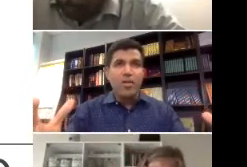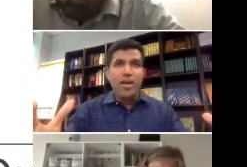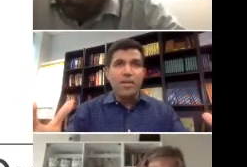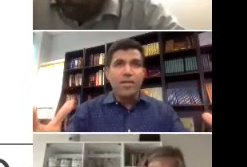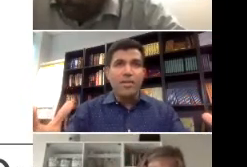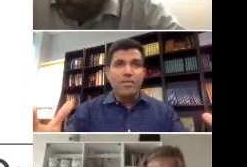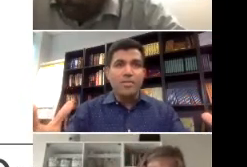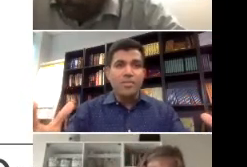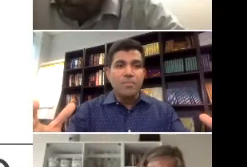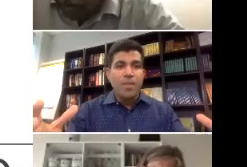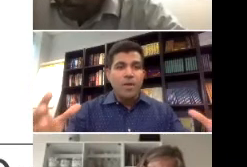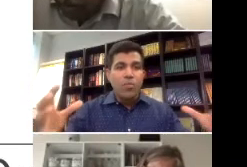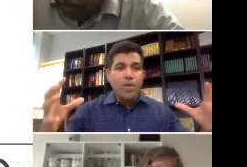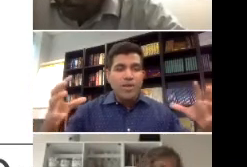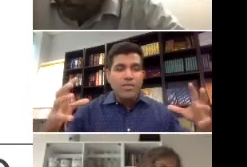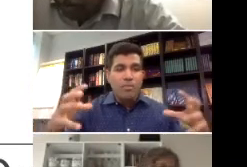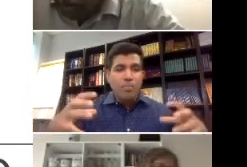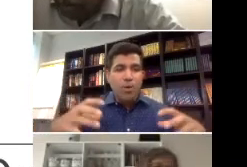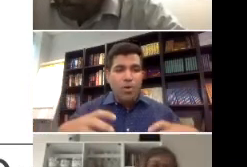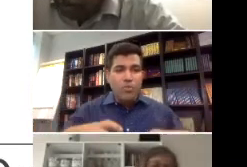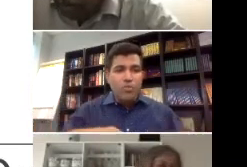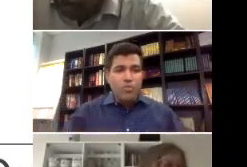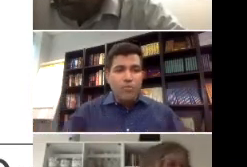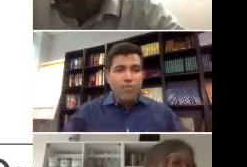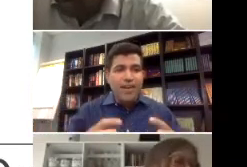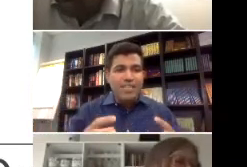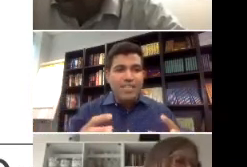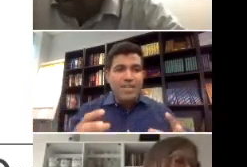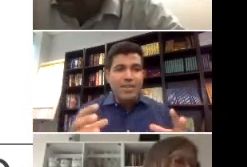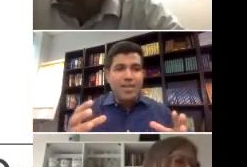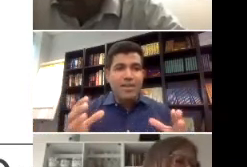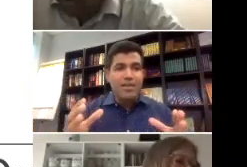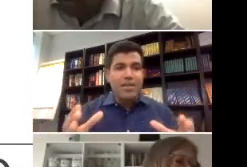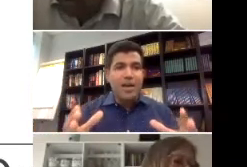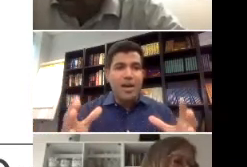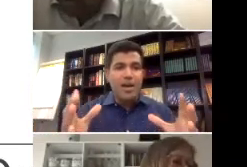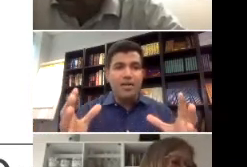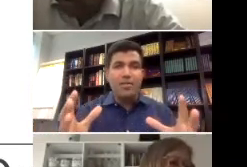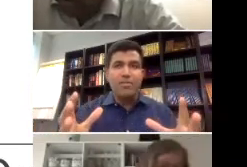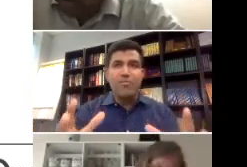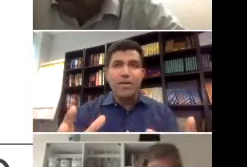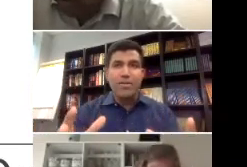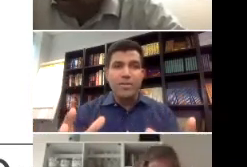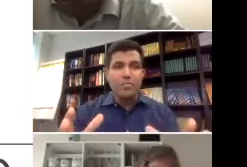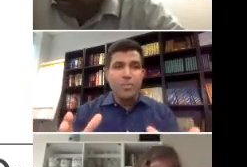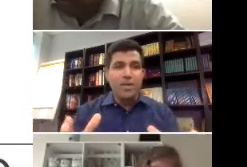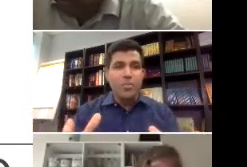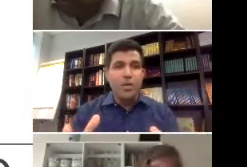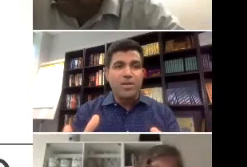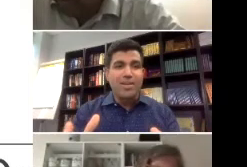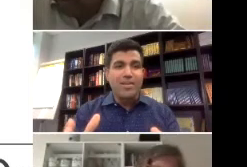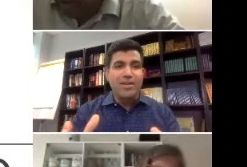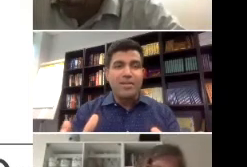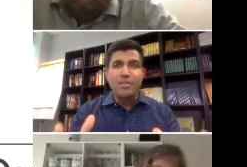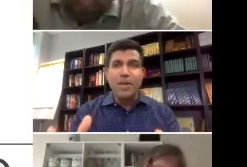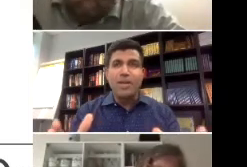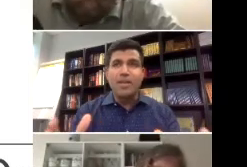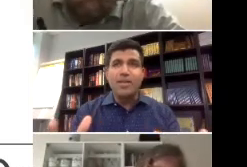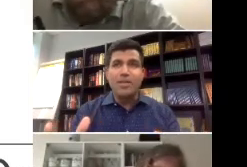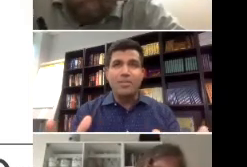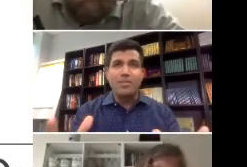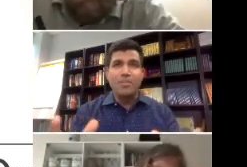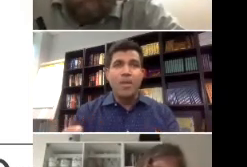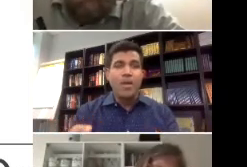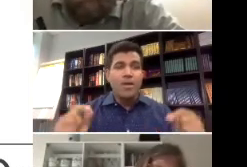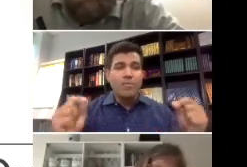and our likeness, we are supposed to function like God functions, because we are created in his image